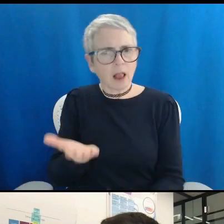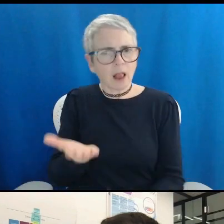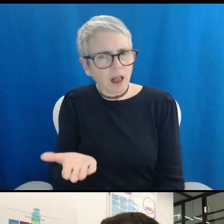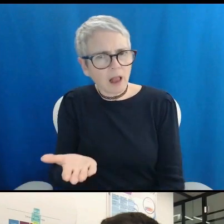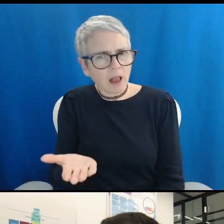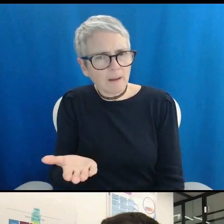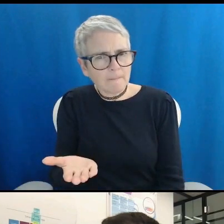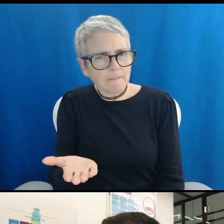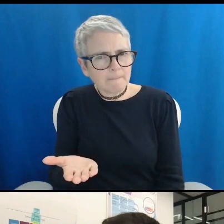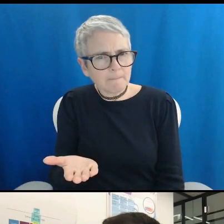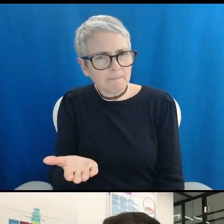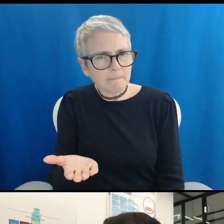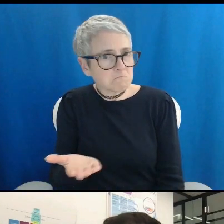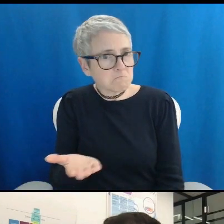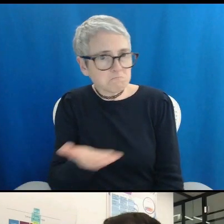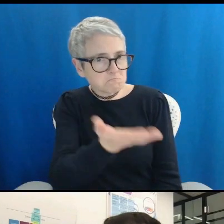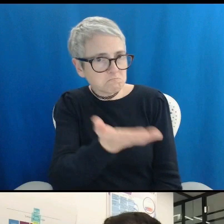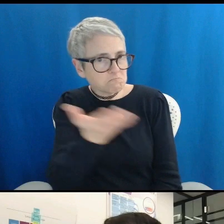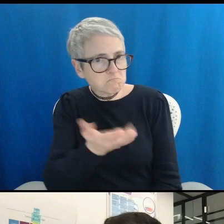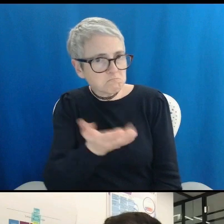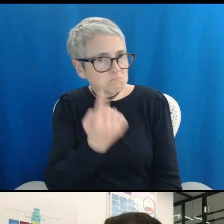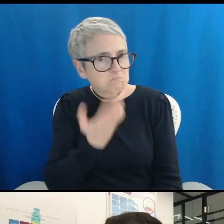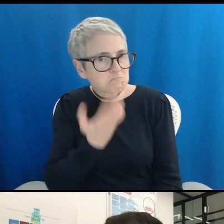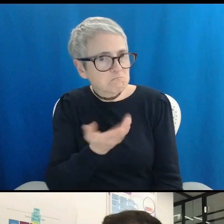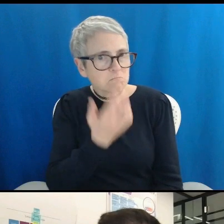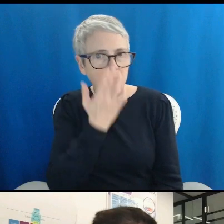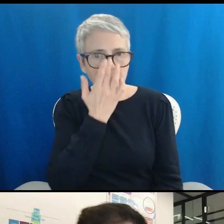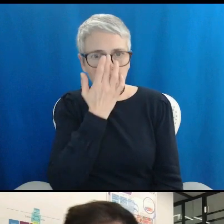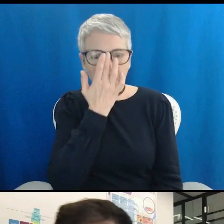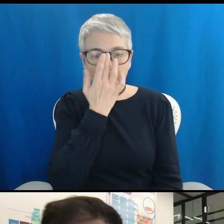organizations? If anyone wants to talk to that, that'd be great.